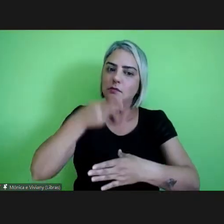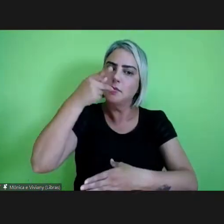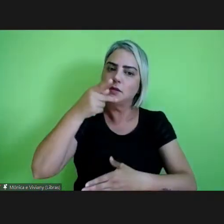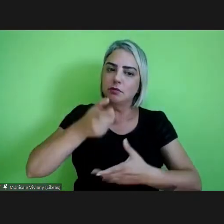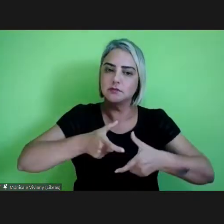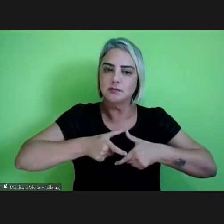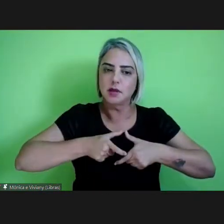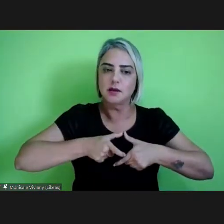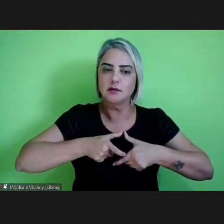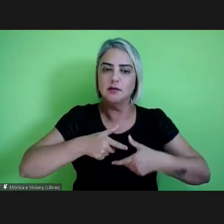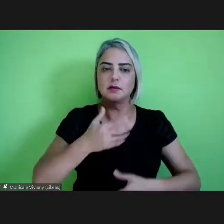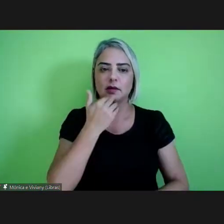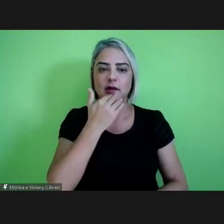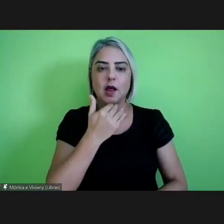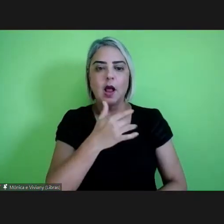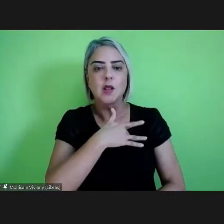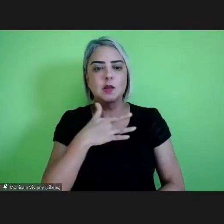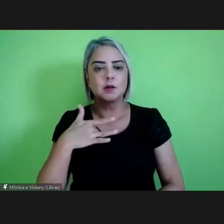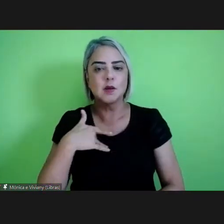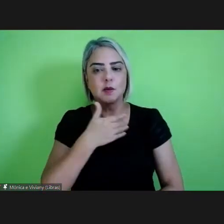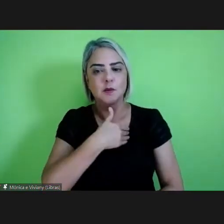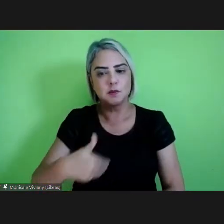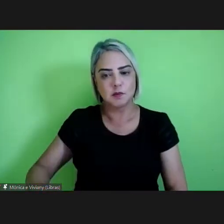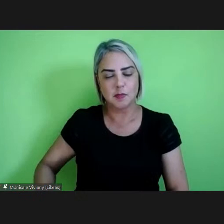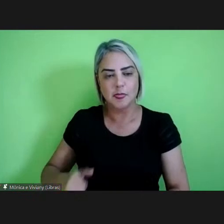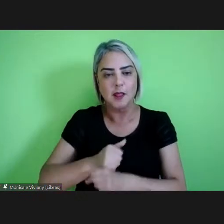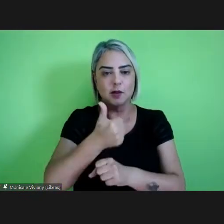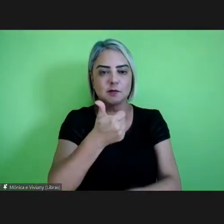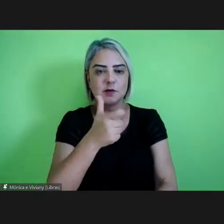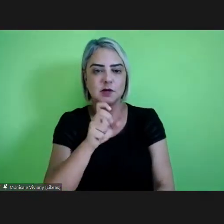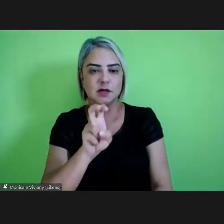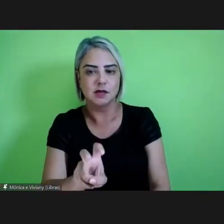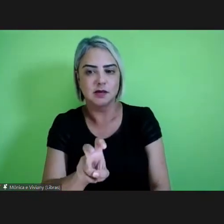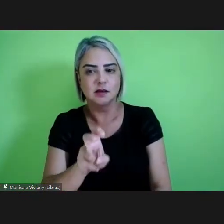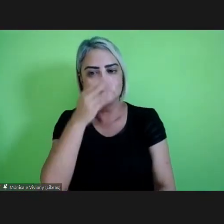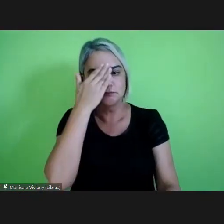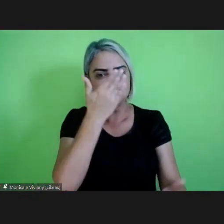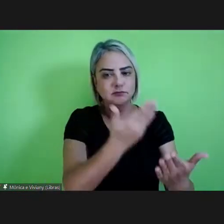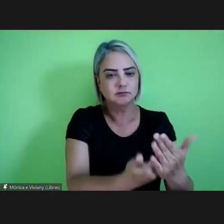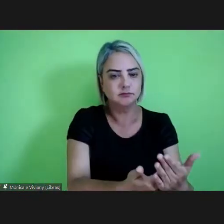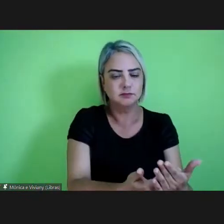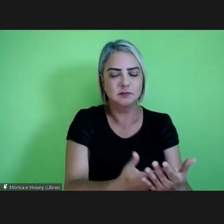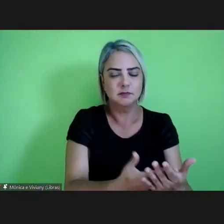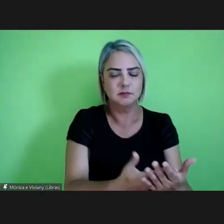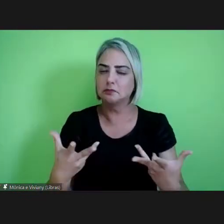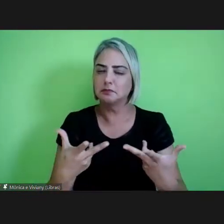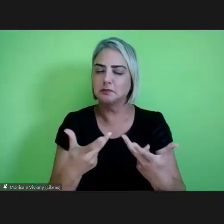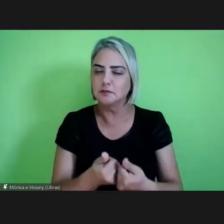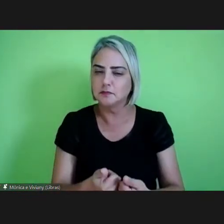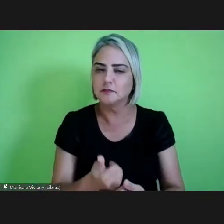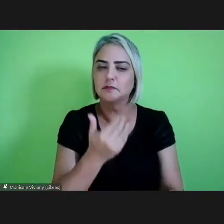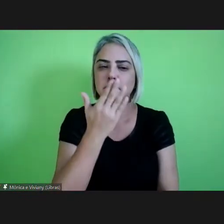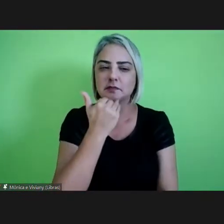of health, and celebrated with a medal in Nutrition Society in 2015 in reconnaissance of this excellence in